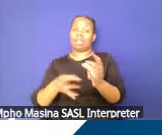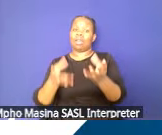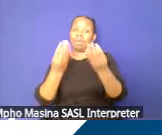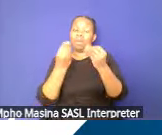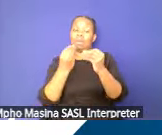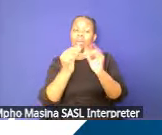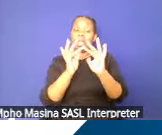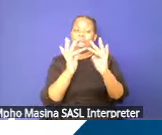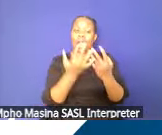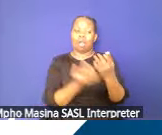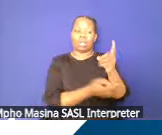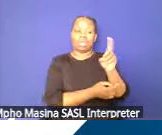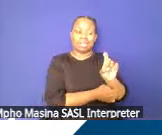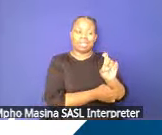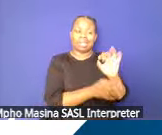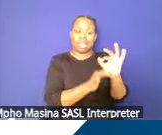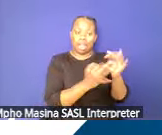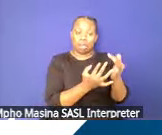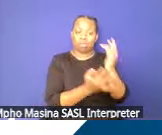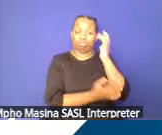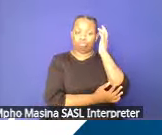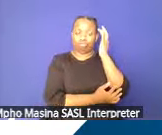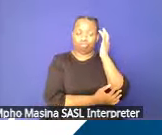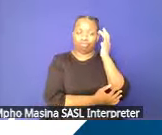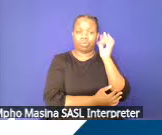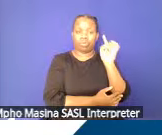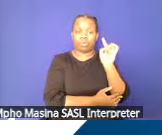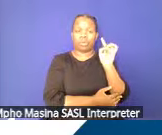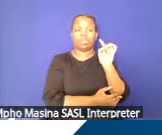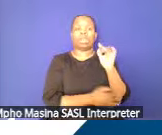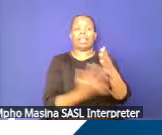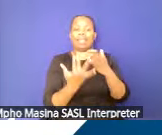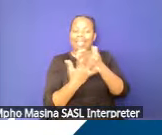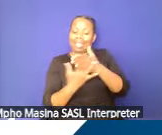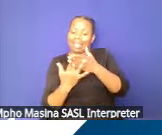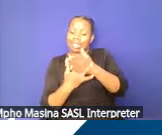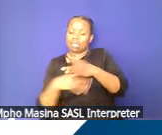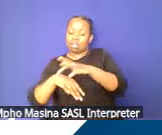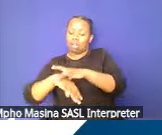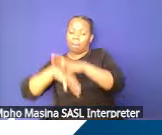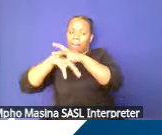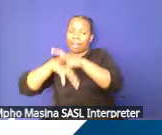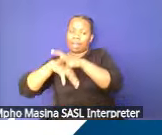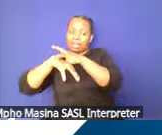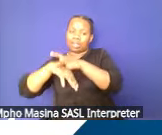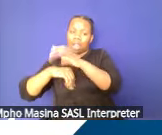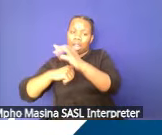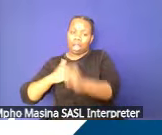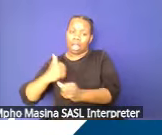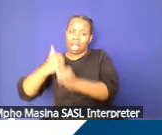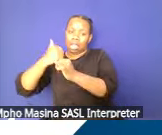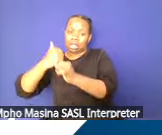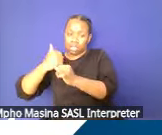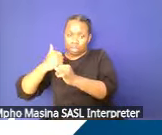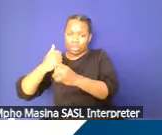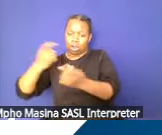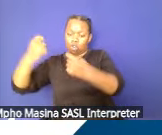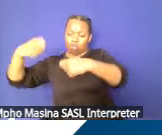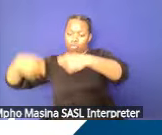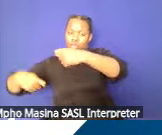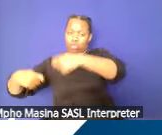in consideration: the excess of your medical aid contributions,